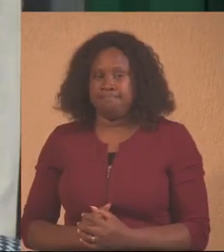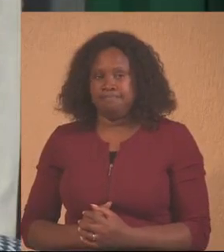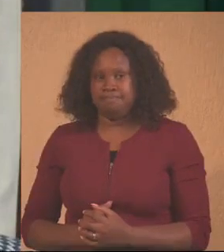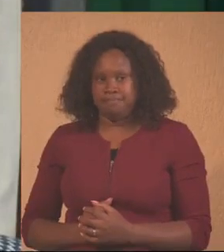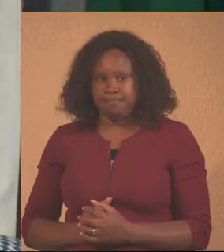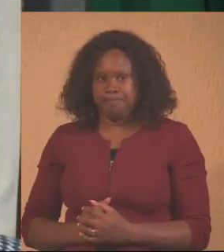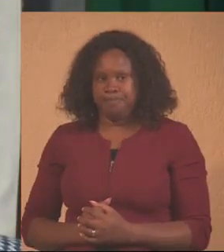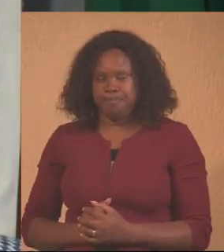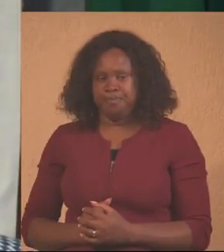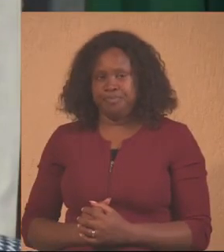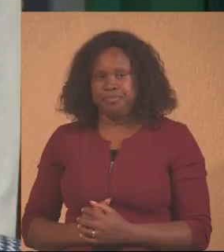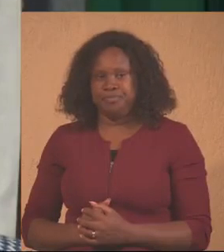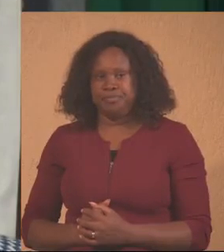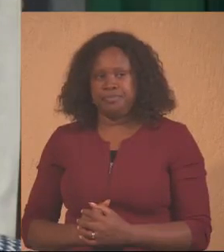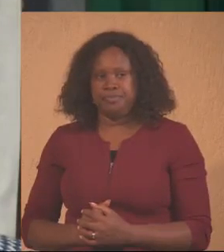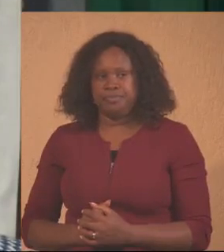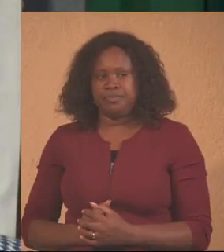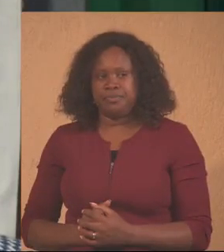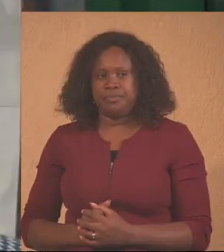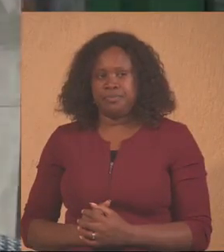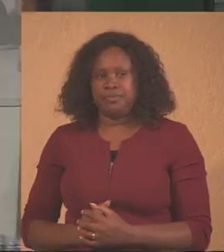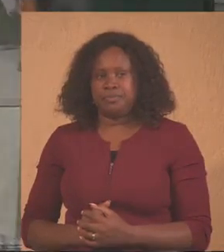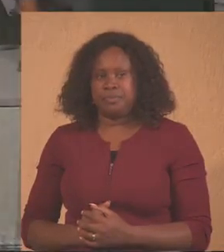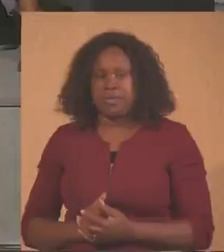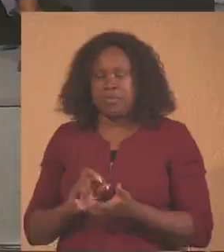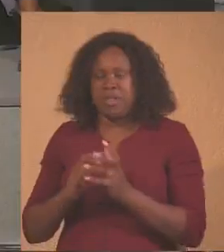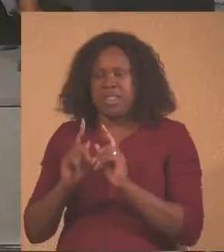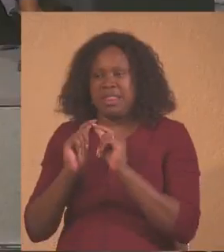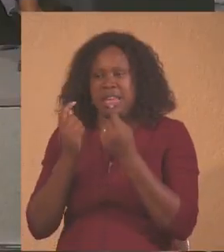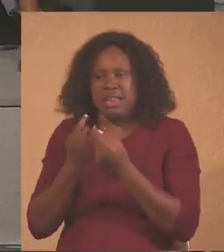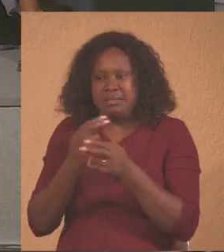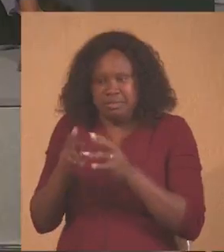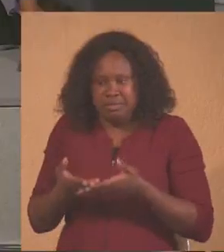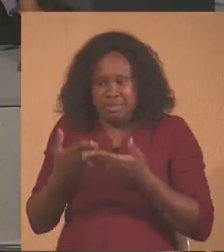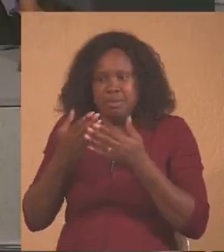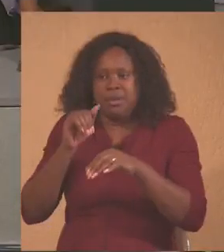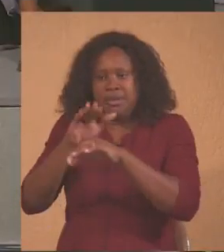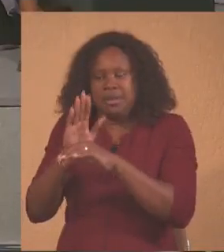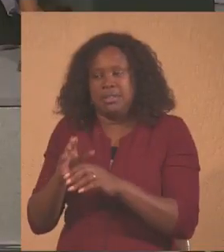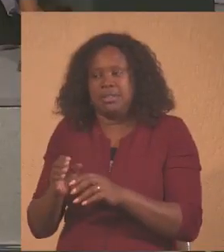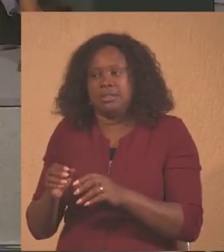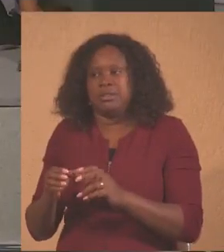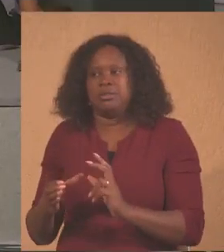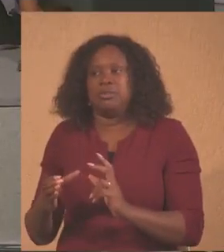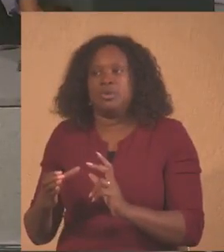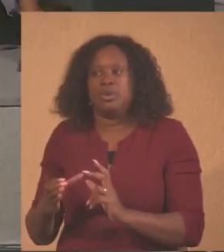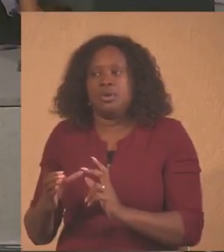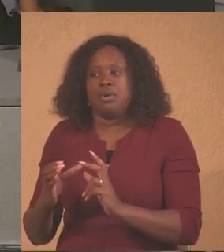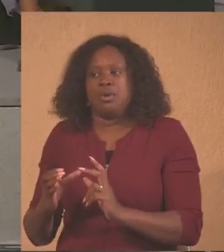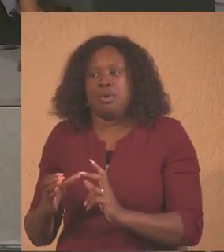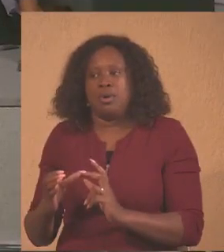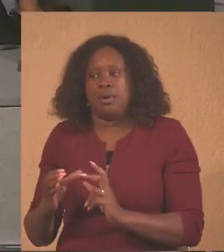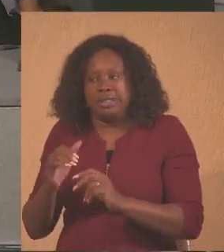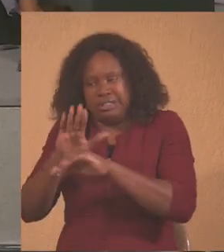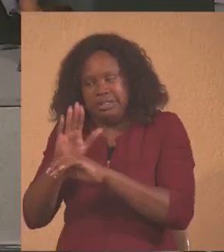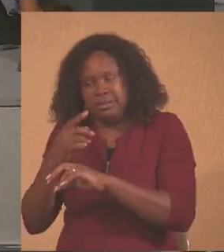the response. So the rapid response teams are sent out and they follow up with the community for the contacts